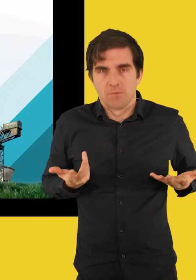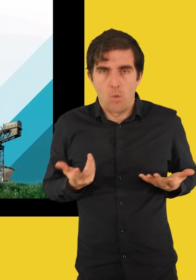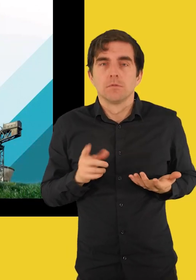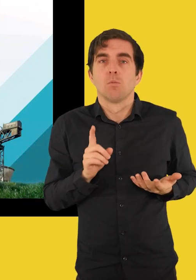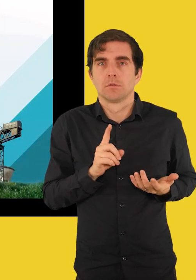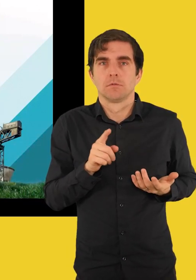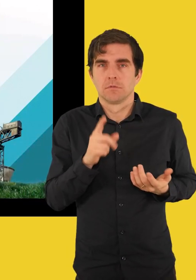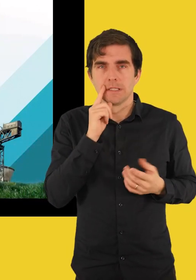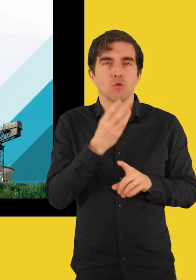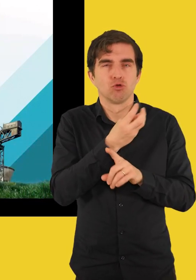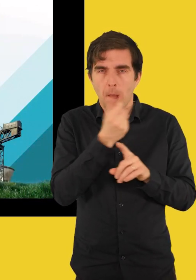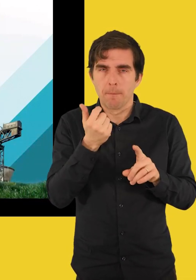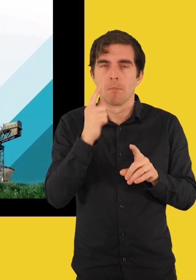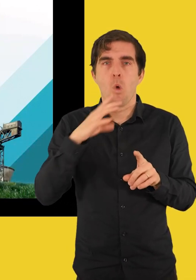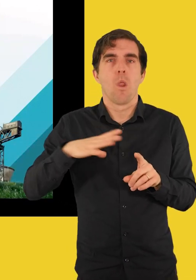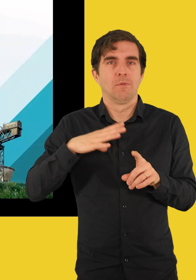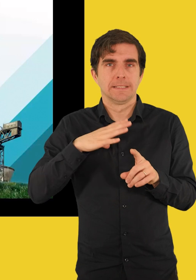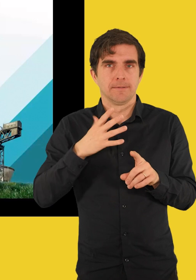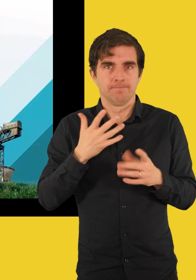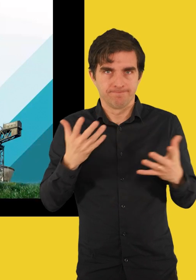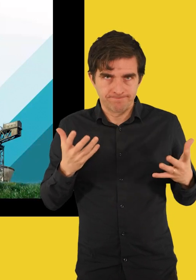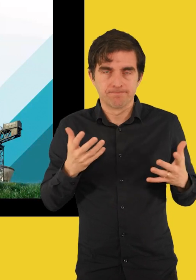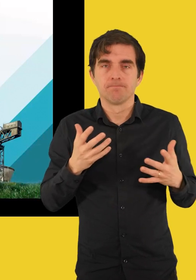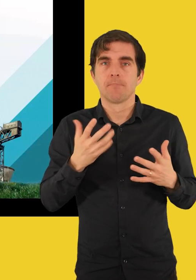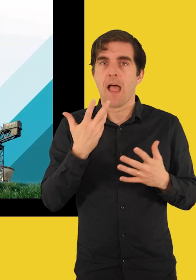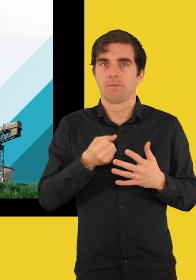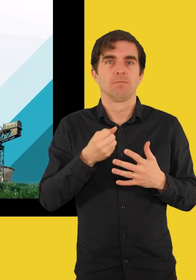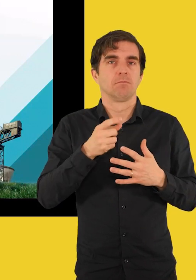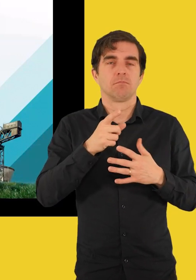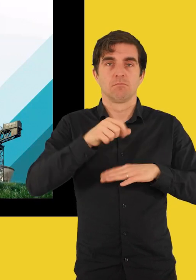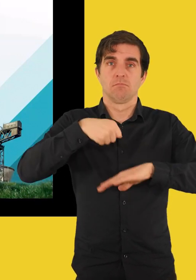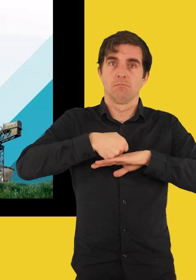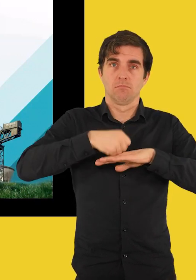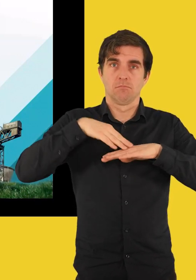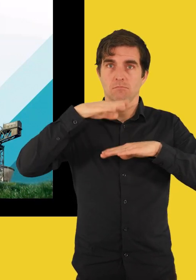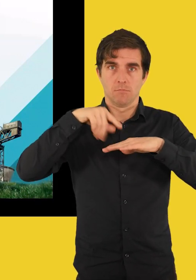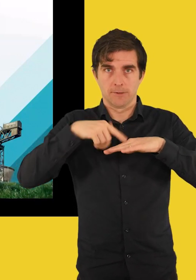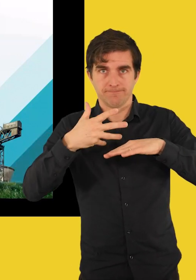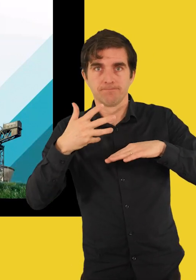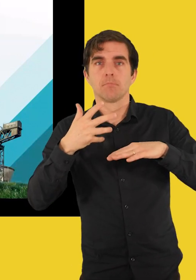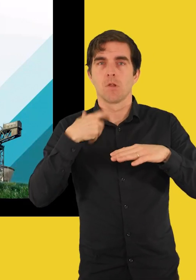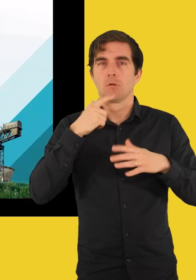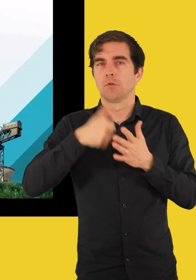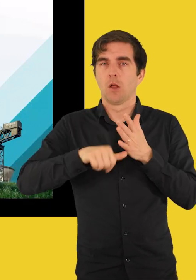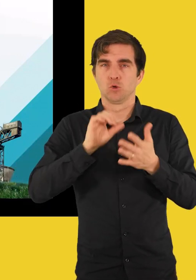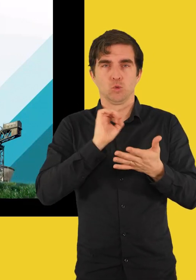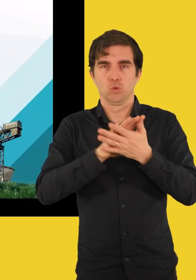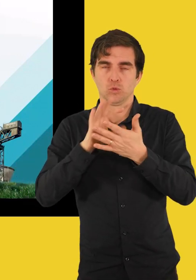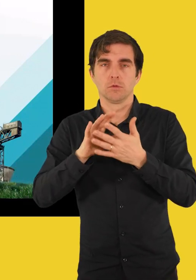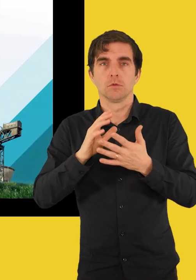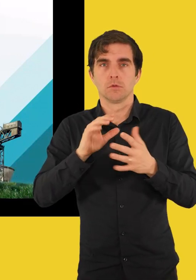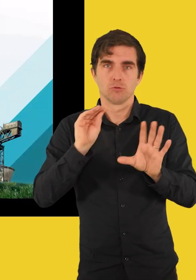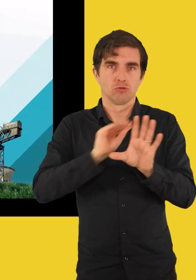course, is something that I think several of you have already faced, is where do you put the thresholds for these when you're starting to put these on the